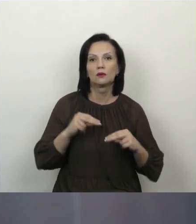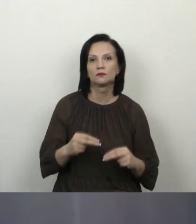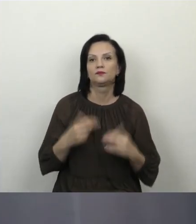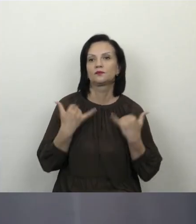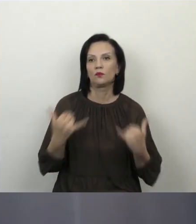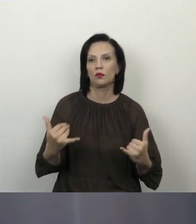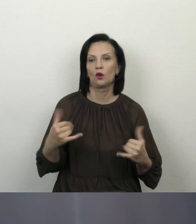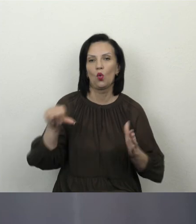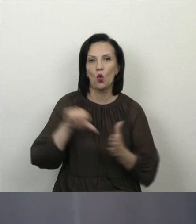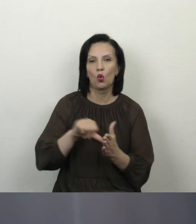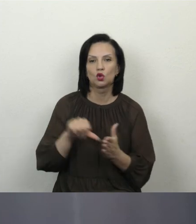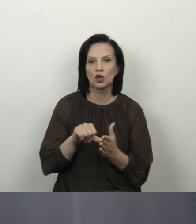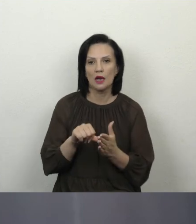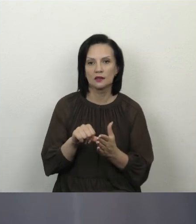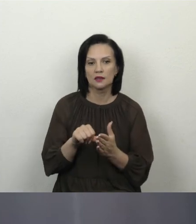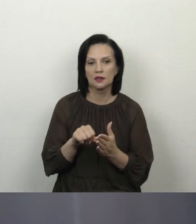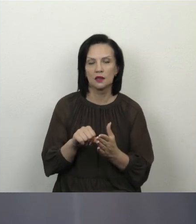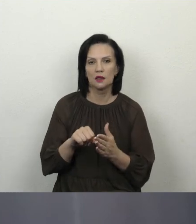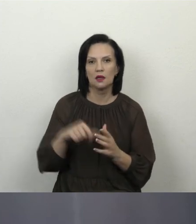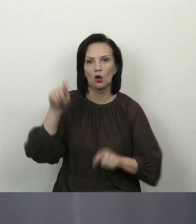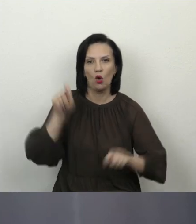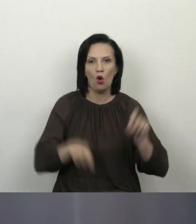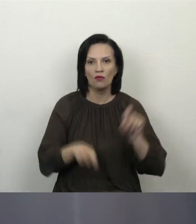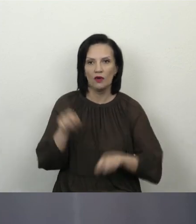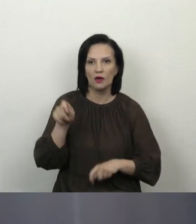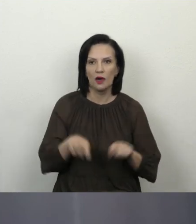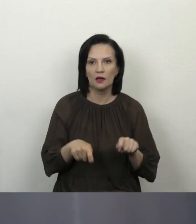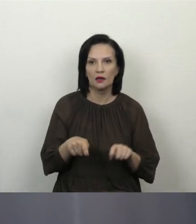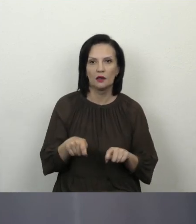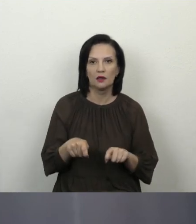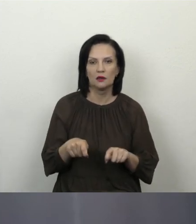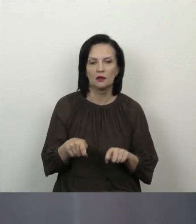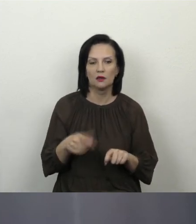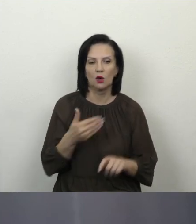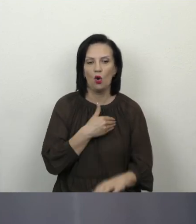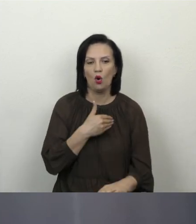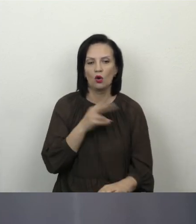Dear colleagues, dear participants,